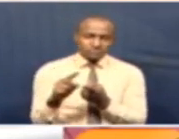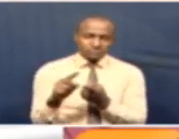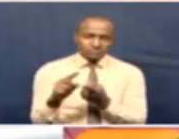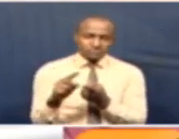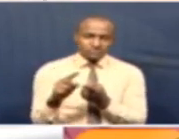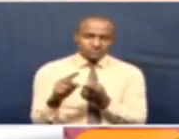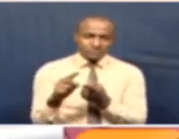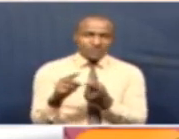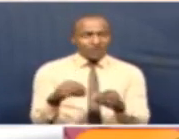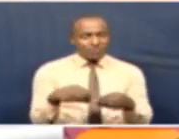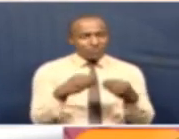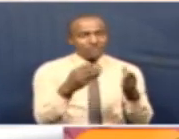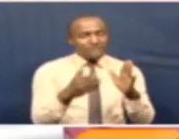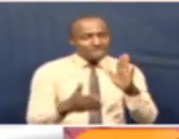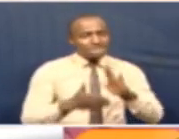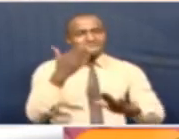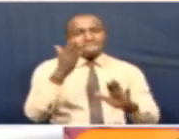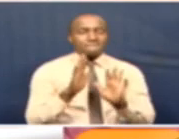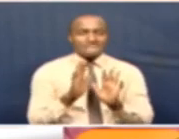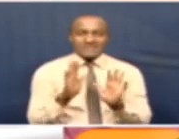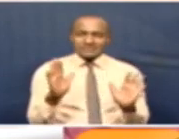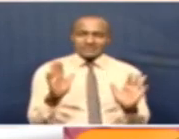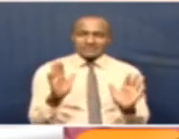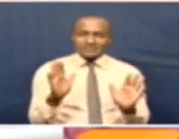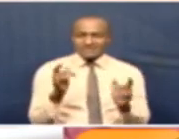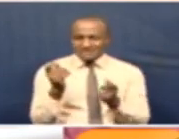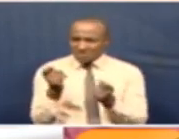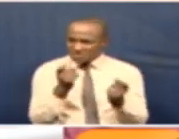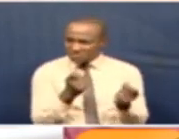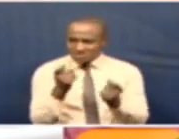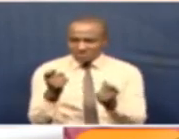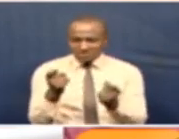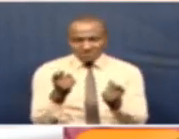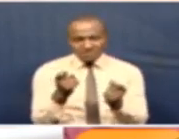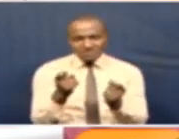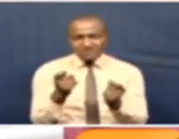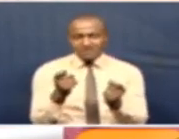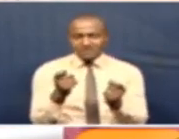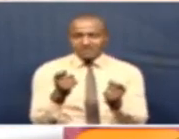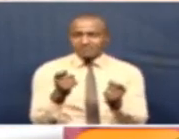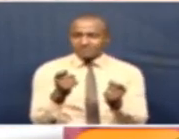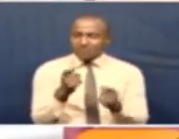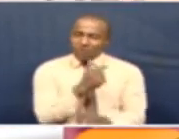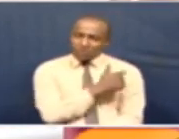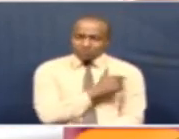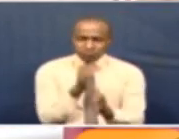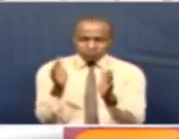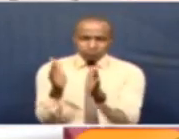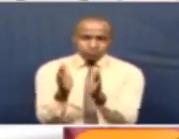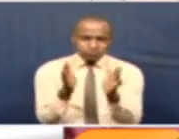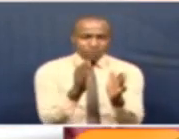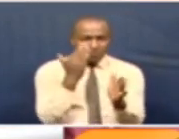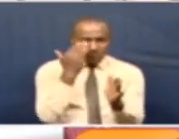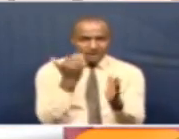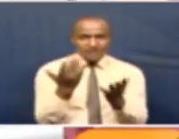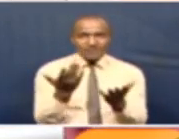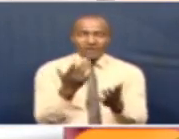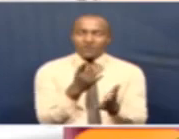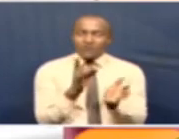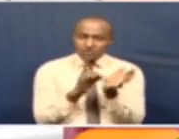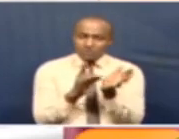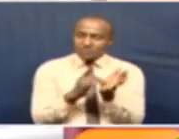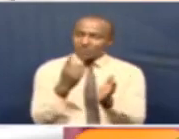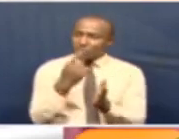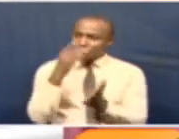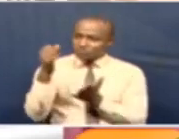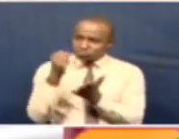only offering the emergency services and minimal services in the clinics, because now we have to rely on the doctors who are